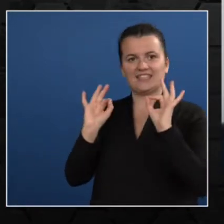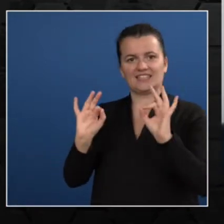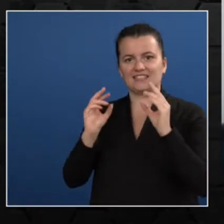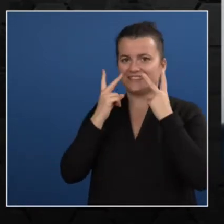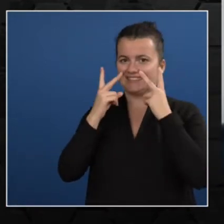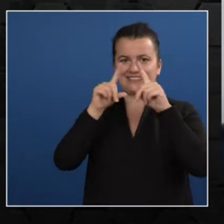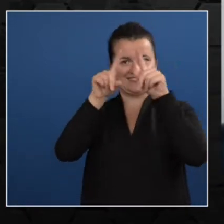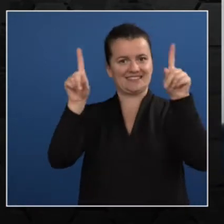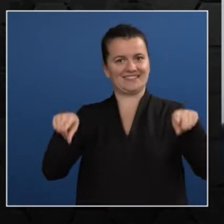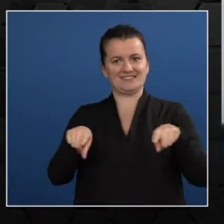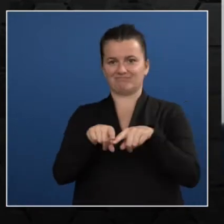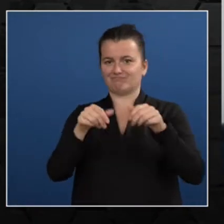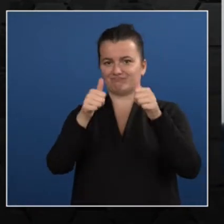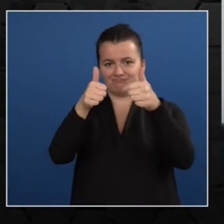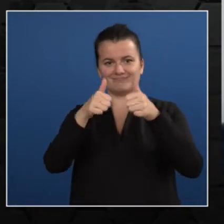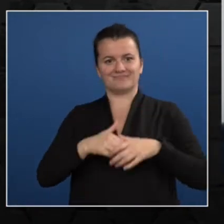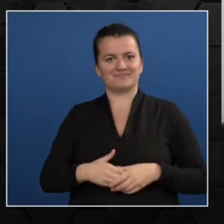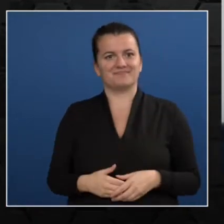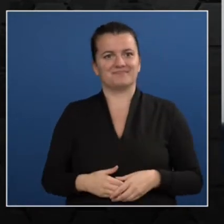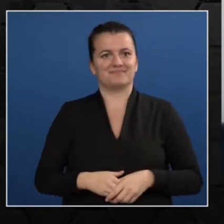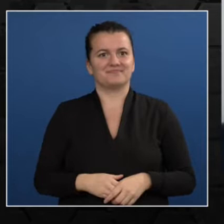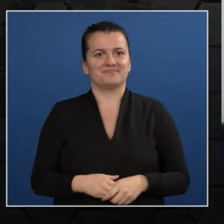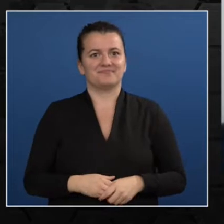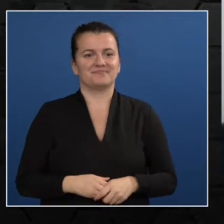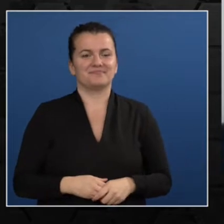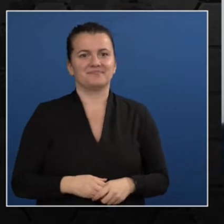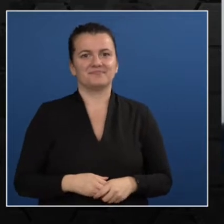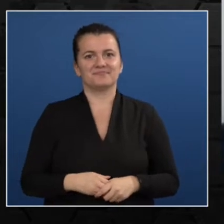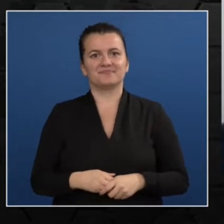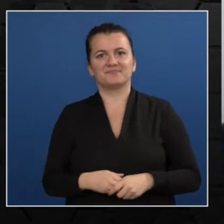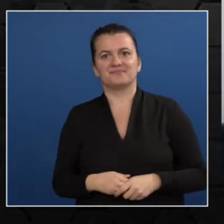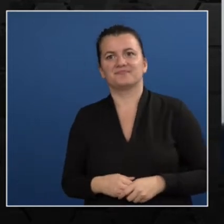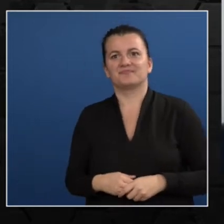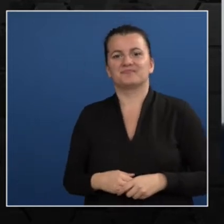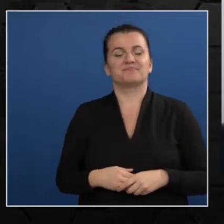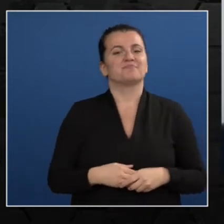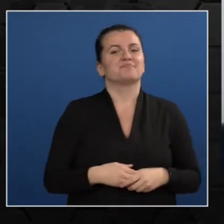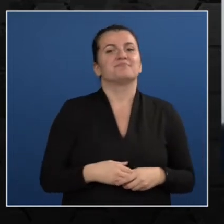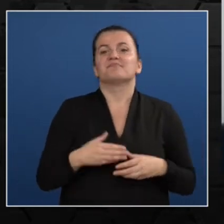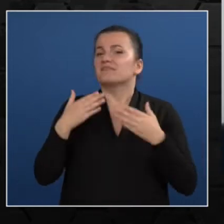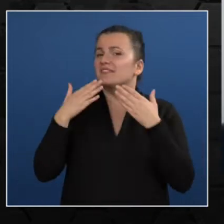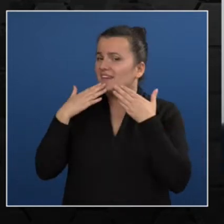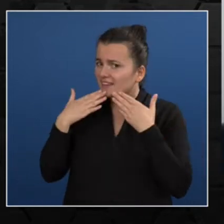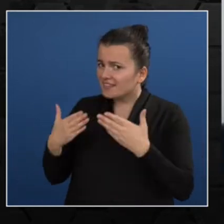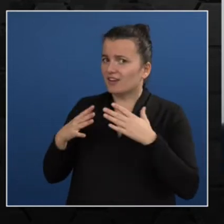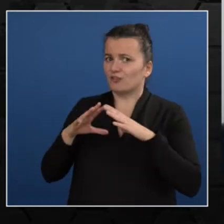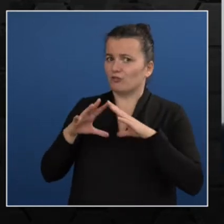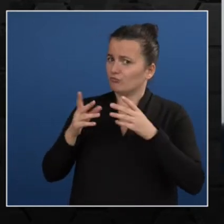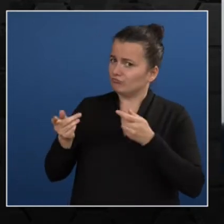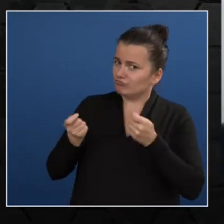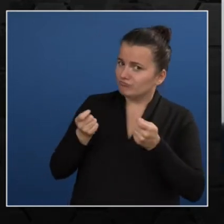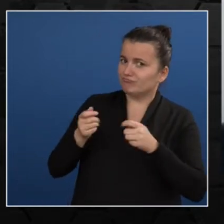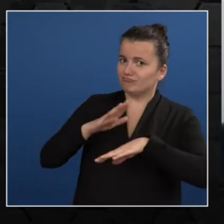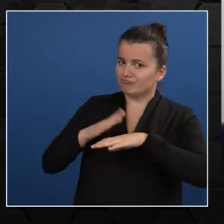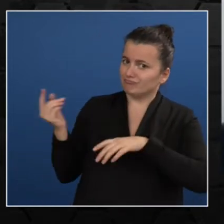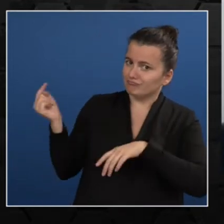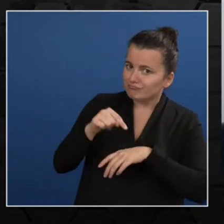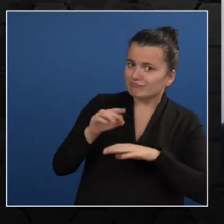time, Osman. I really appreciate it. We won't take much of your time. Feel free to go ahead and share screen, and then you can get